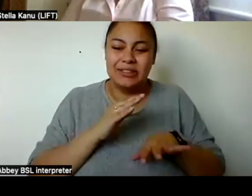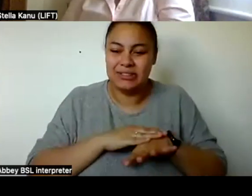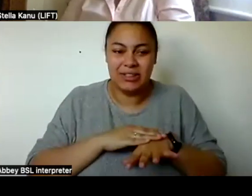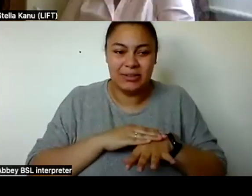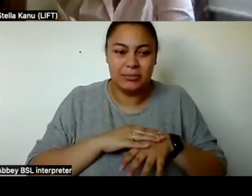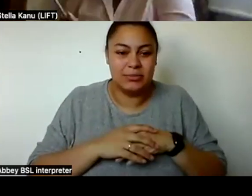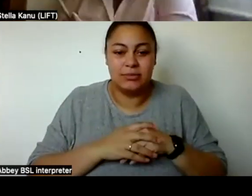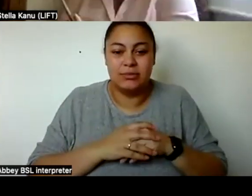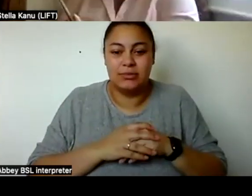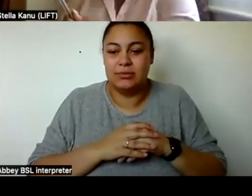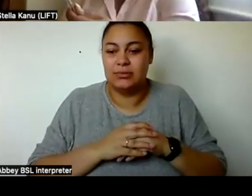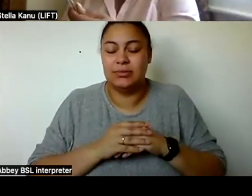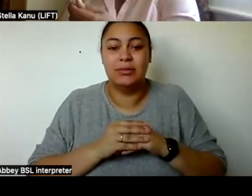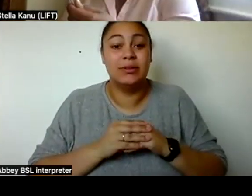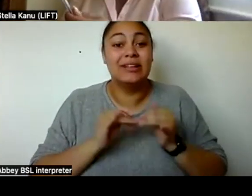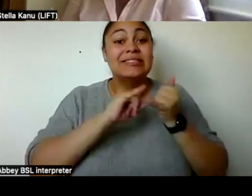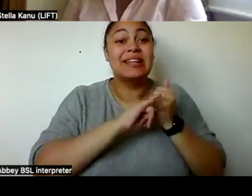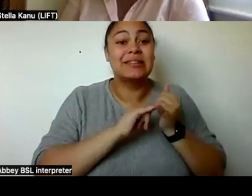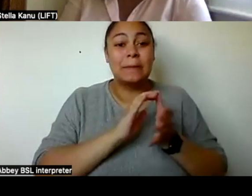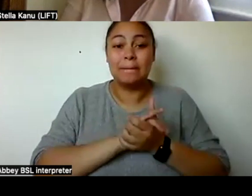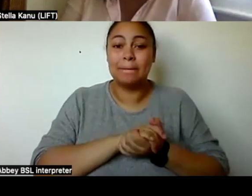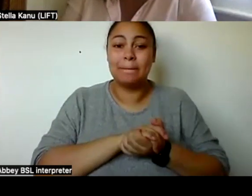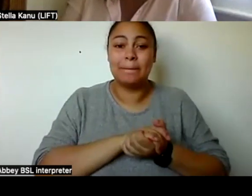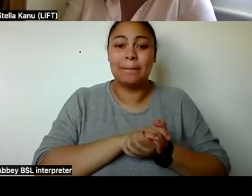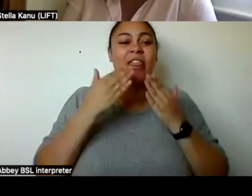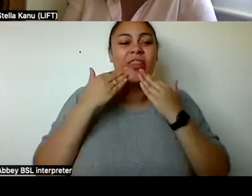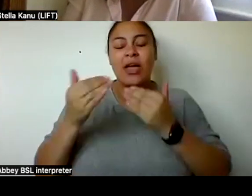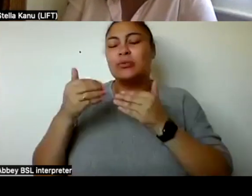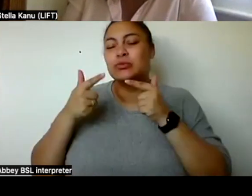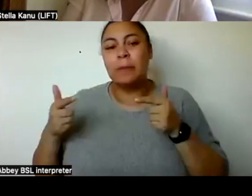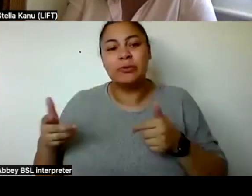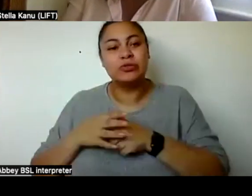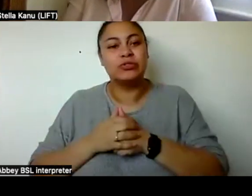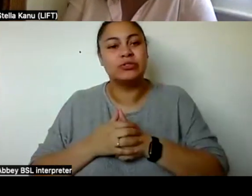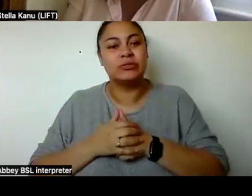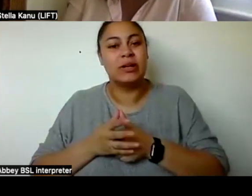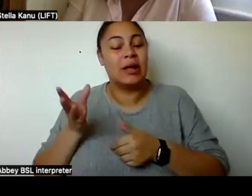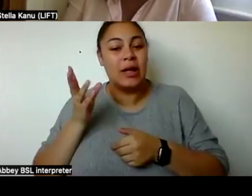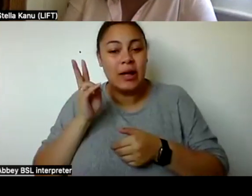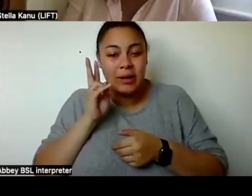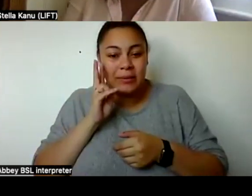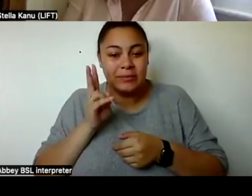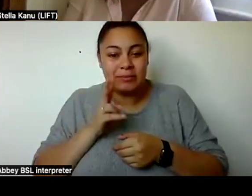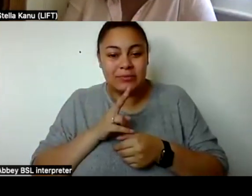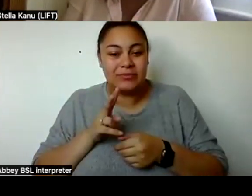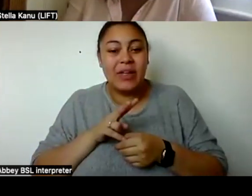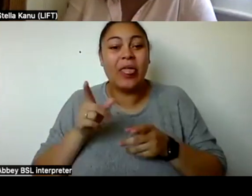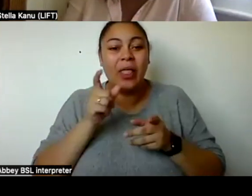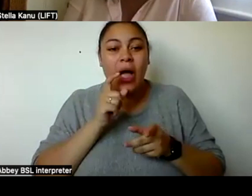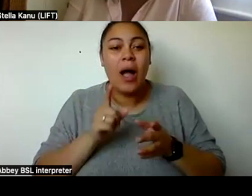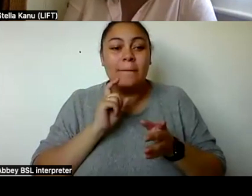Should I go back to you, Sandy? Thank you so much, Richard. I am hearing a common thread and theme, which is